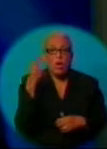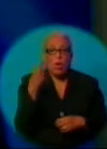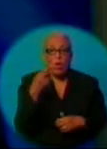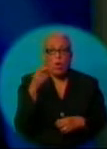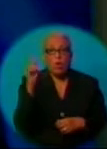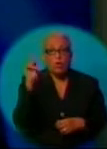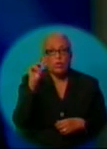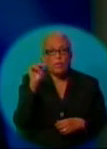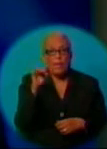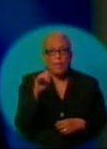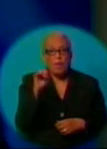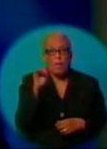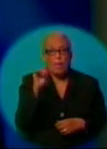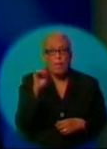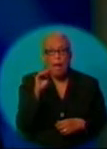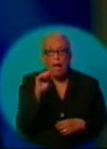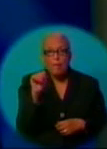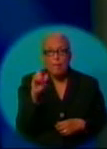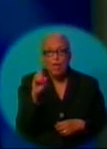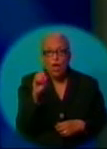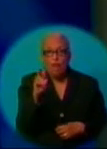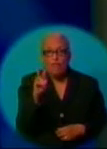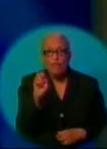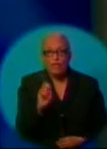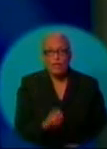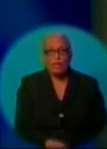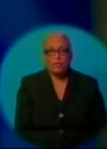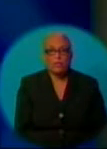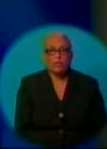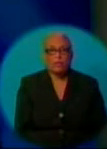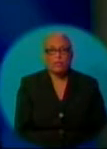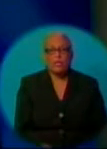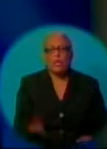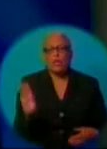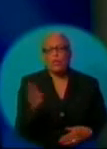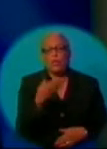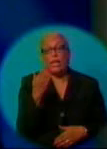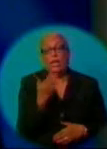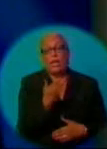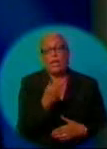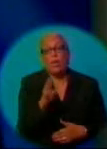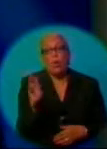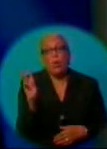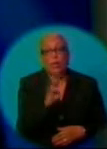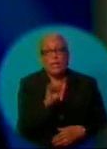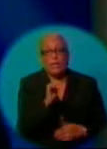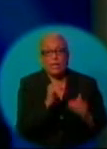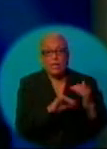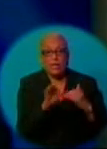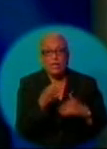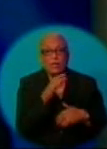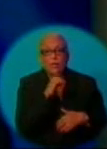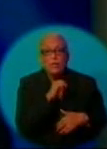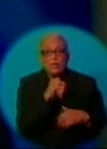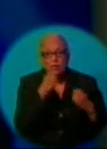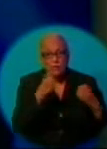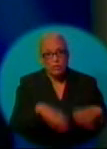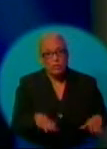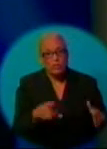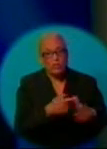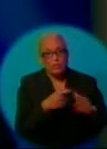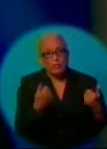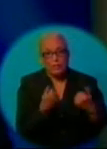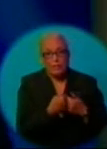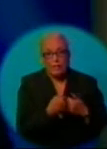class. That's the homeboy, Timur Mammadov. On the cricket, the West Indies under-19s have lost the opening match of their